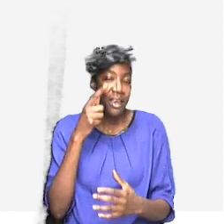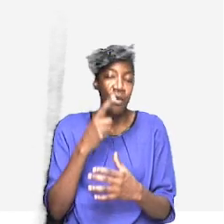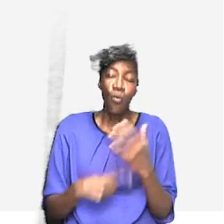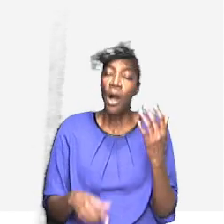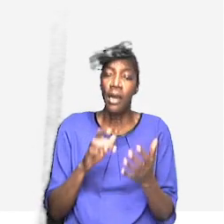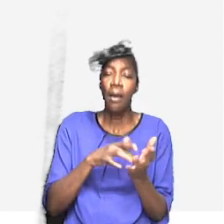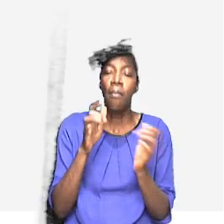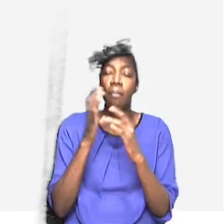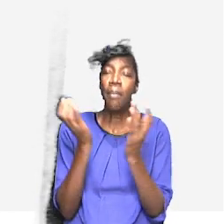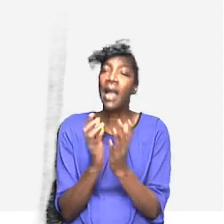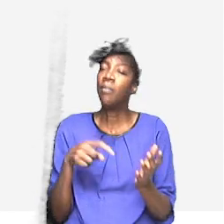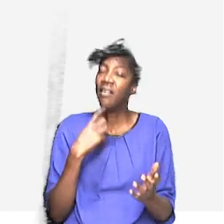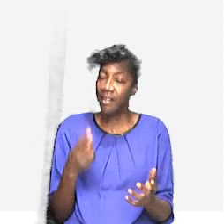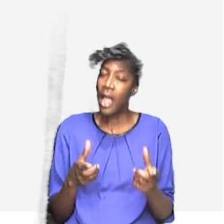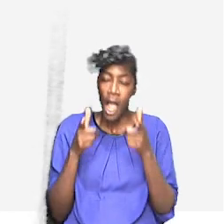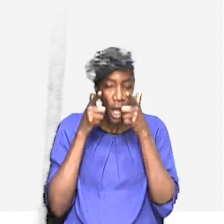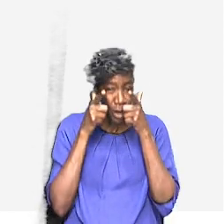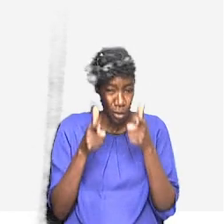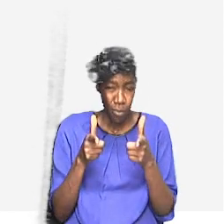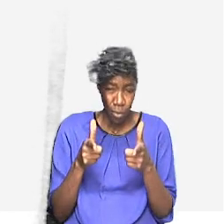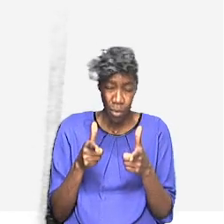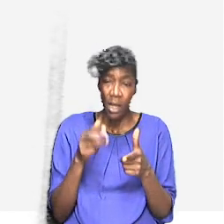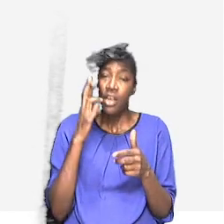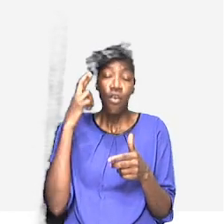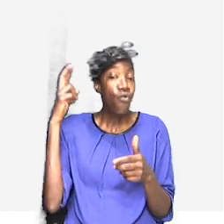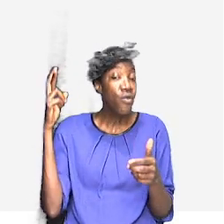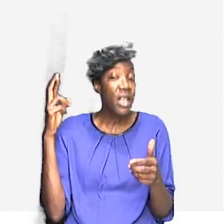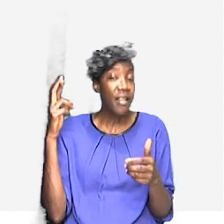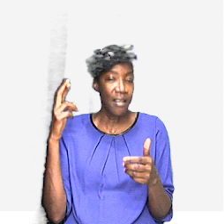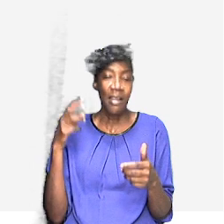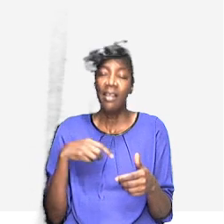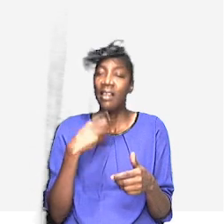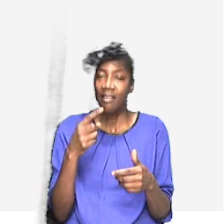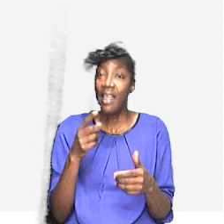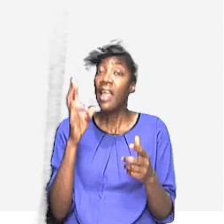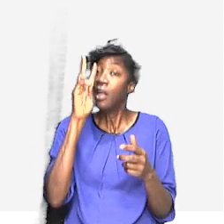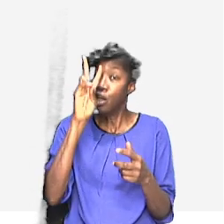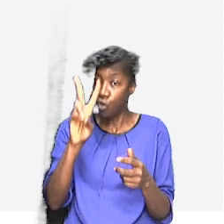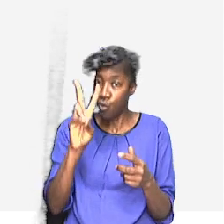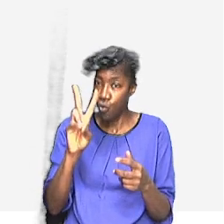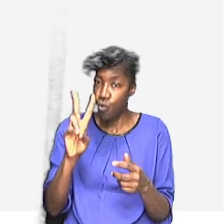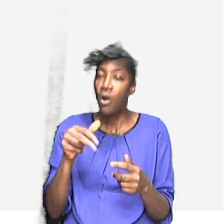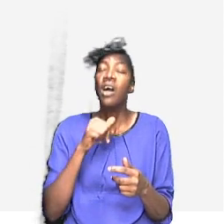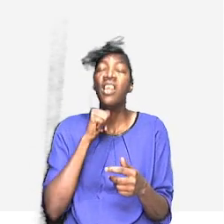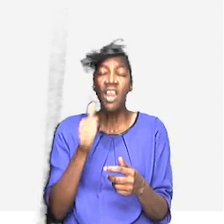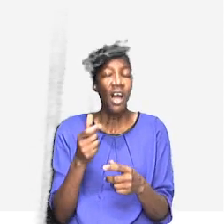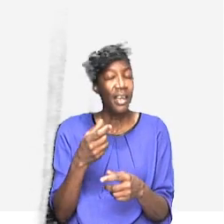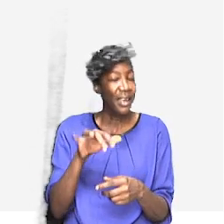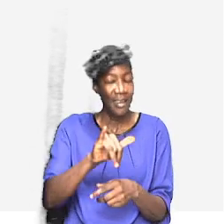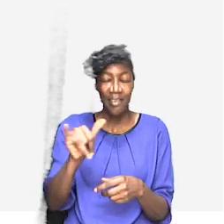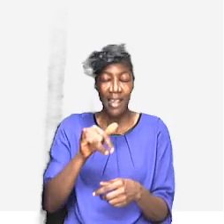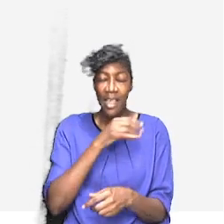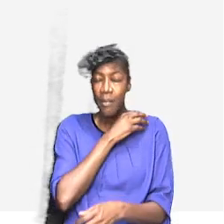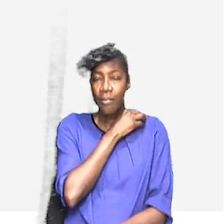going. So let's just examine a few reasons why I say, praise God, that the two incidents are different.